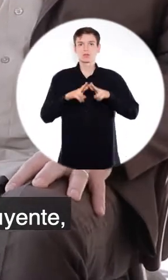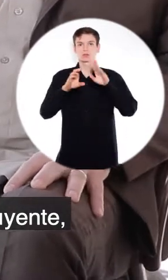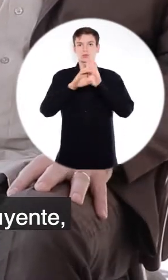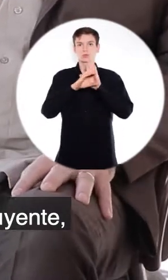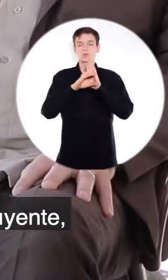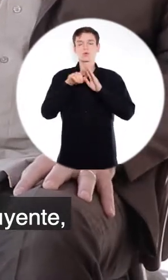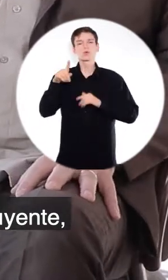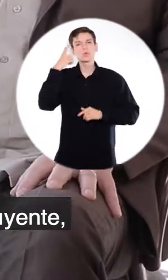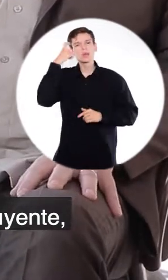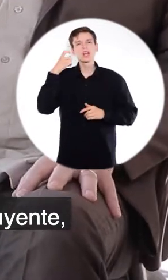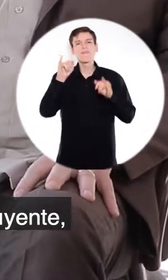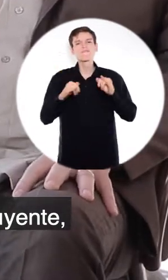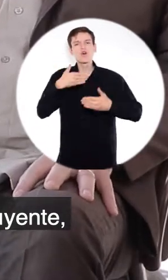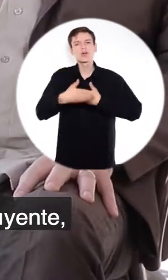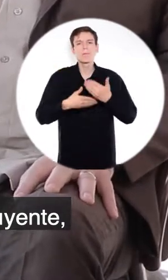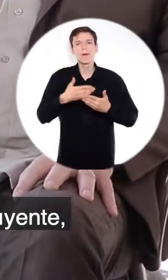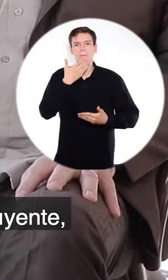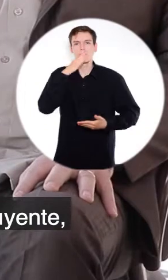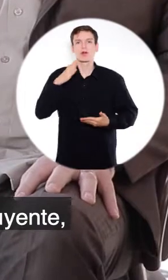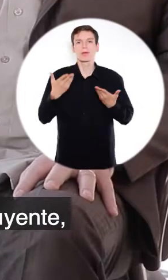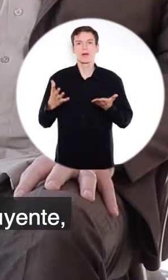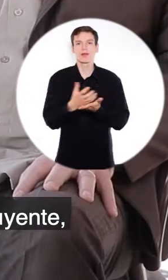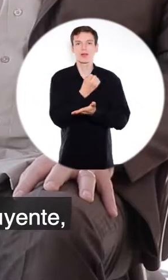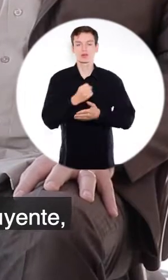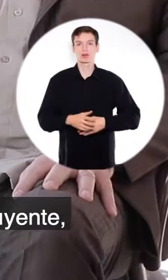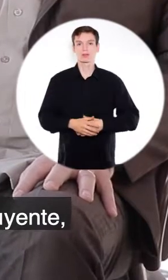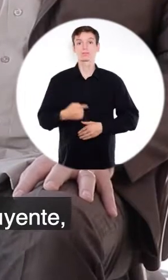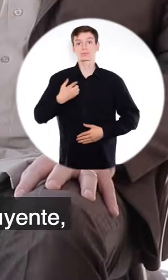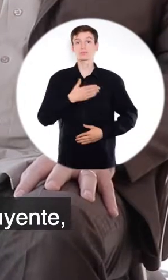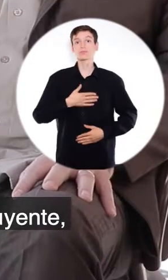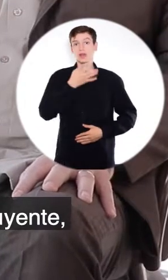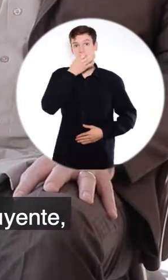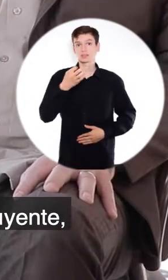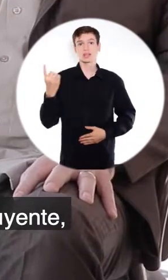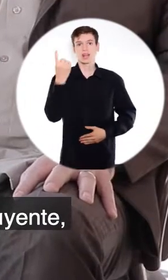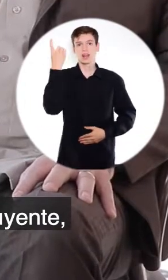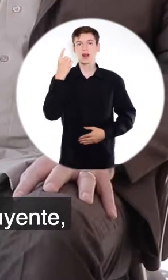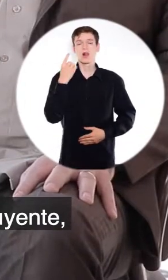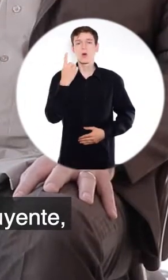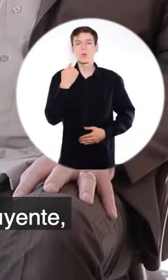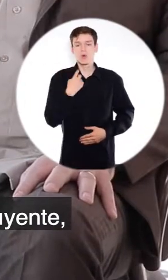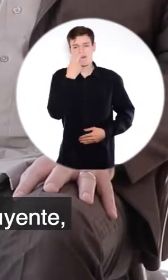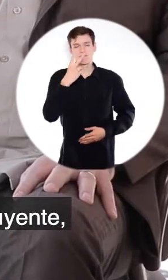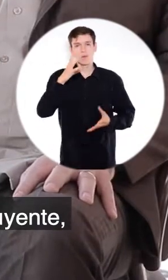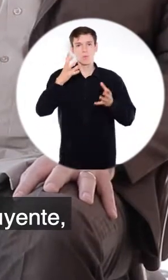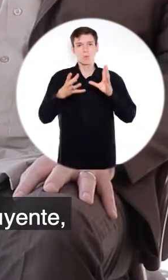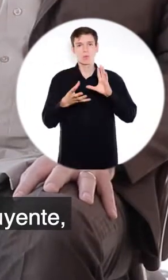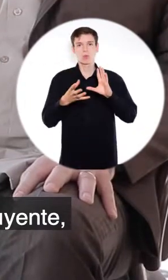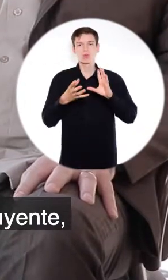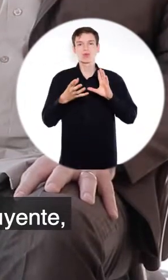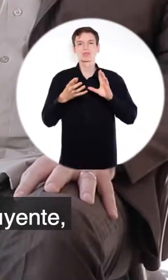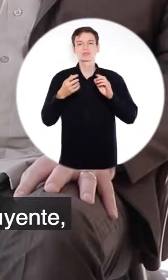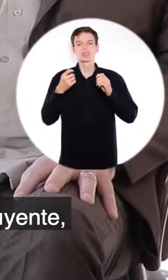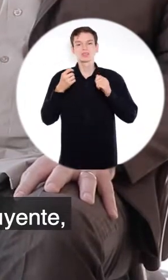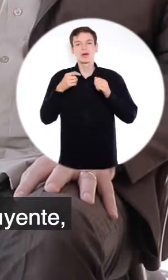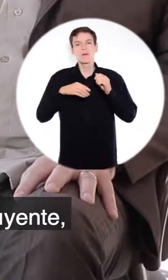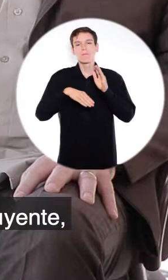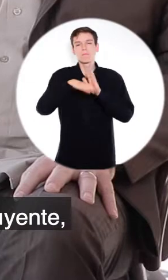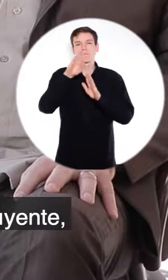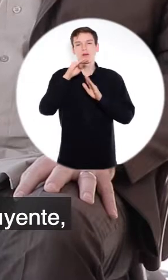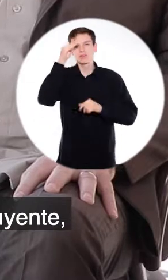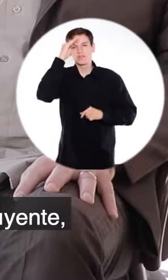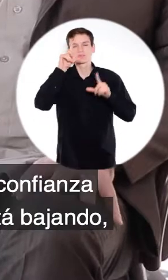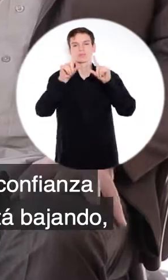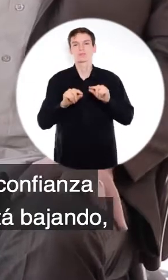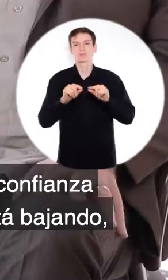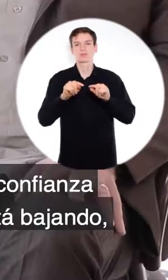independence, have a chance, a fair chance to be represented in the constituent body, what do you think is a good mechanism to achieve